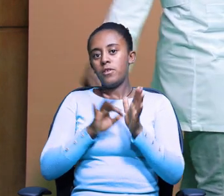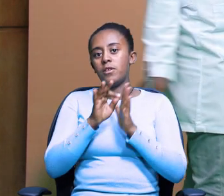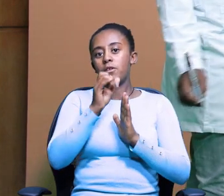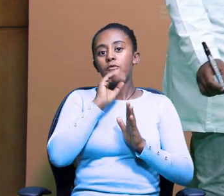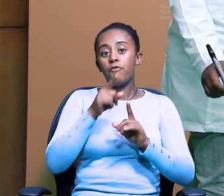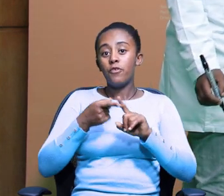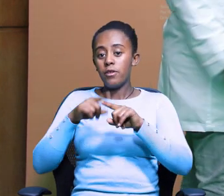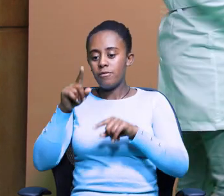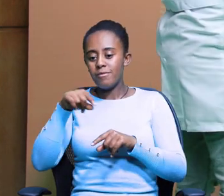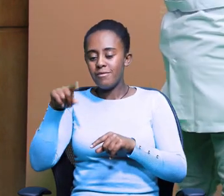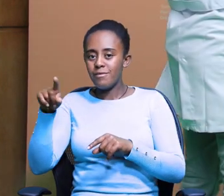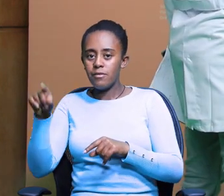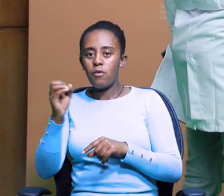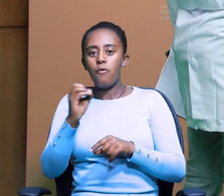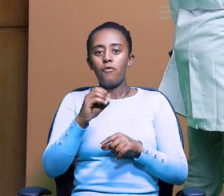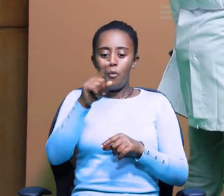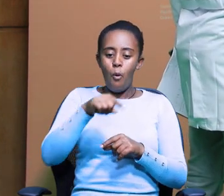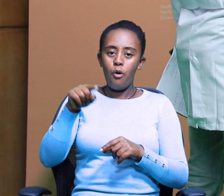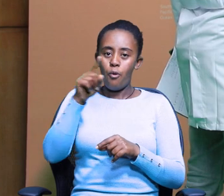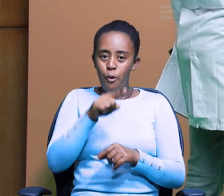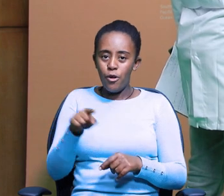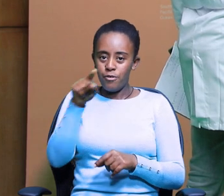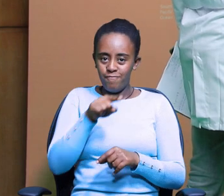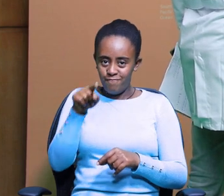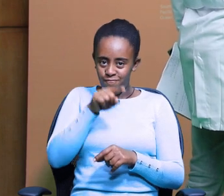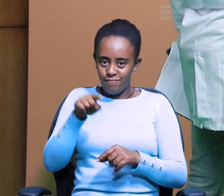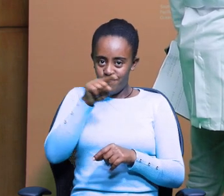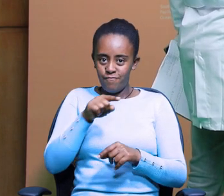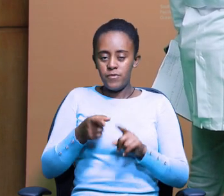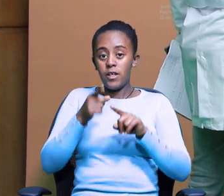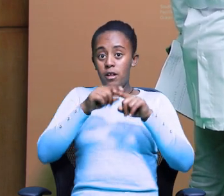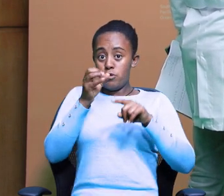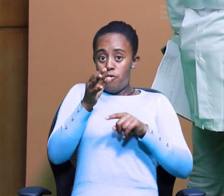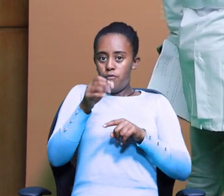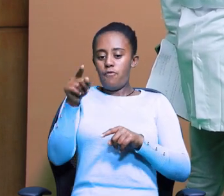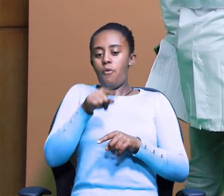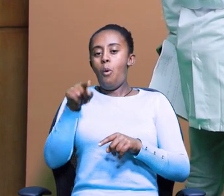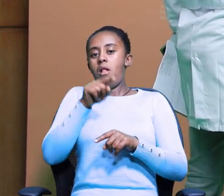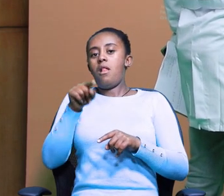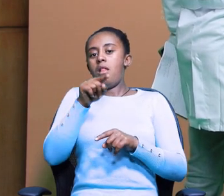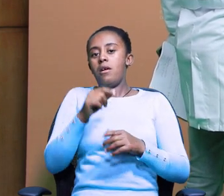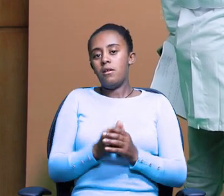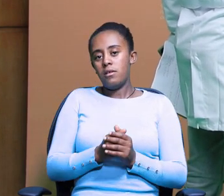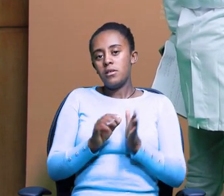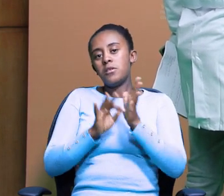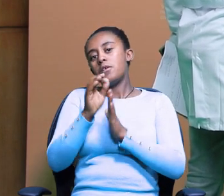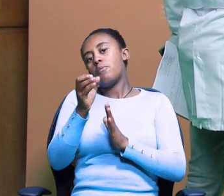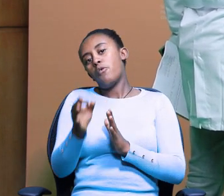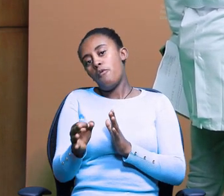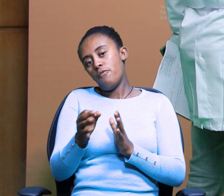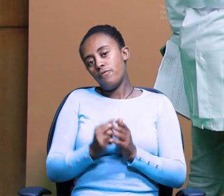of turns of the coil. The number of turns of the coil. The number of